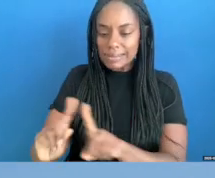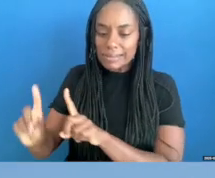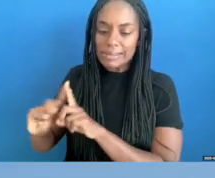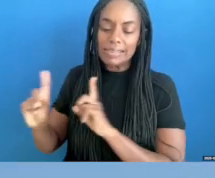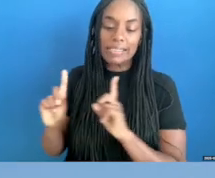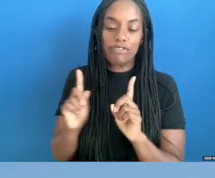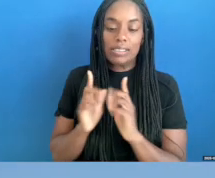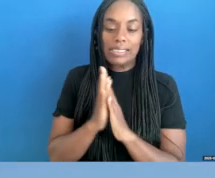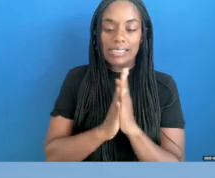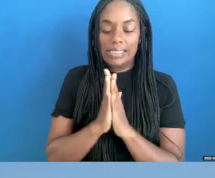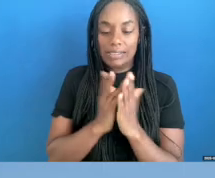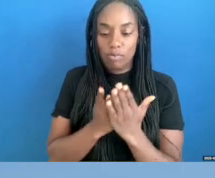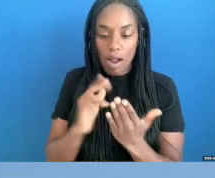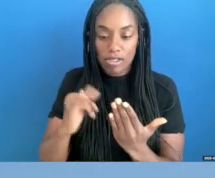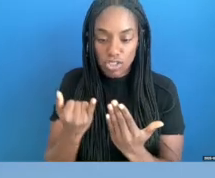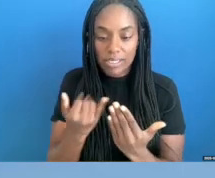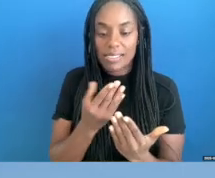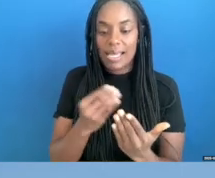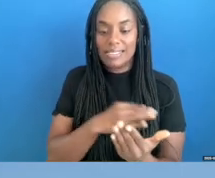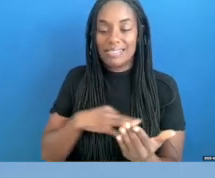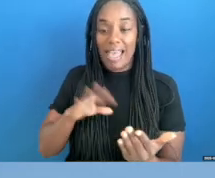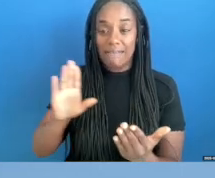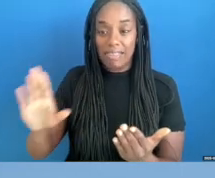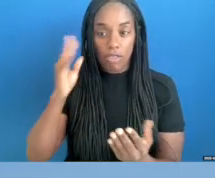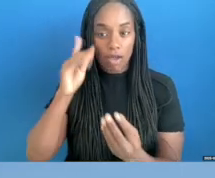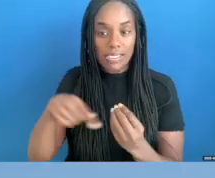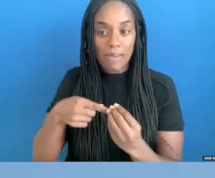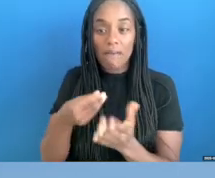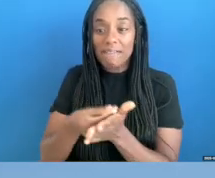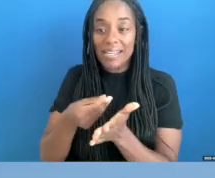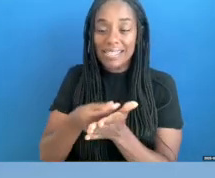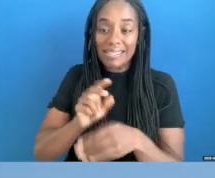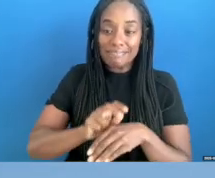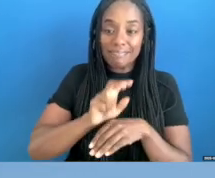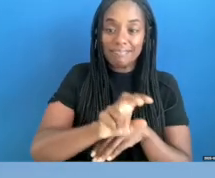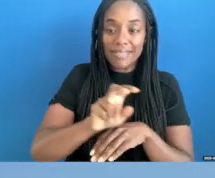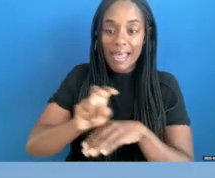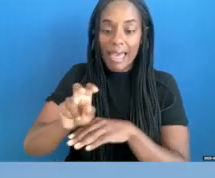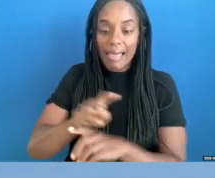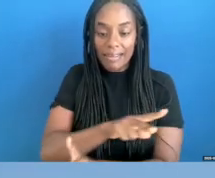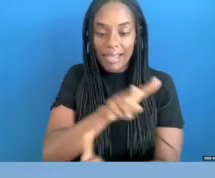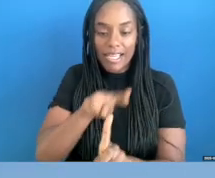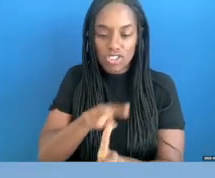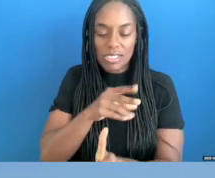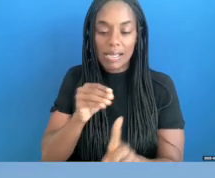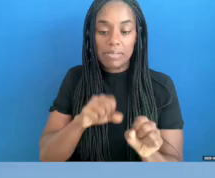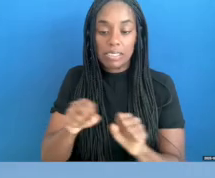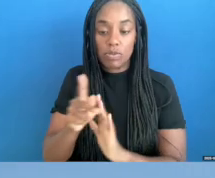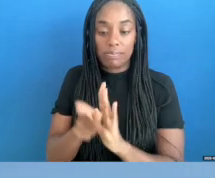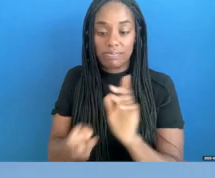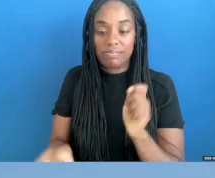for funding allocations and potential policy changes, which have taken public comments and discussions